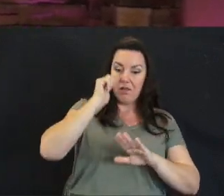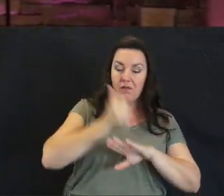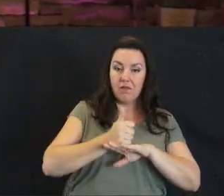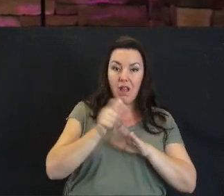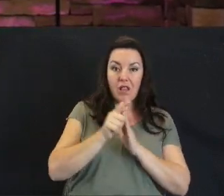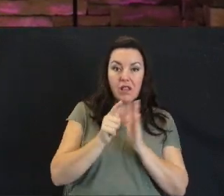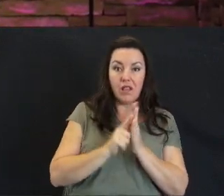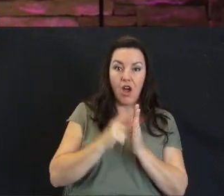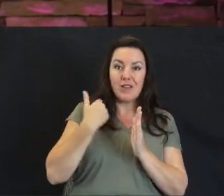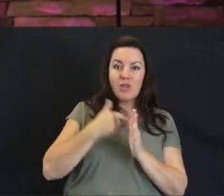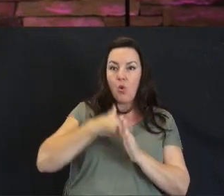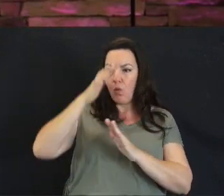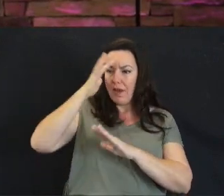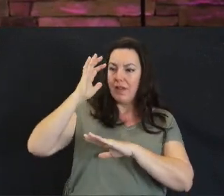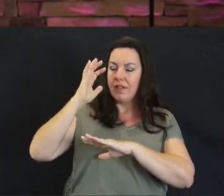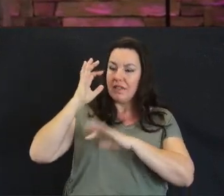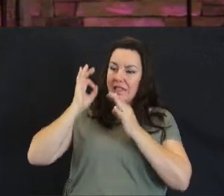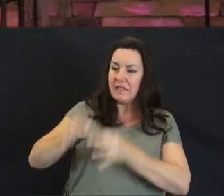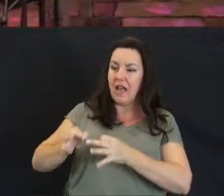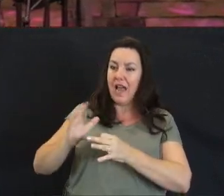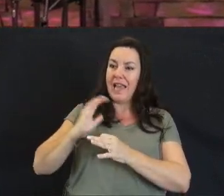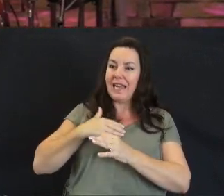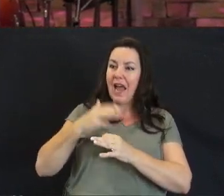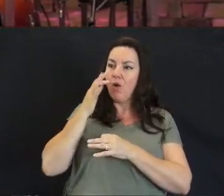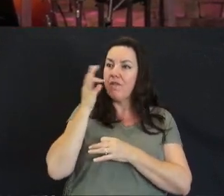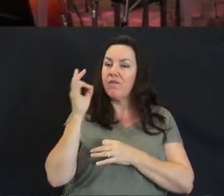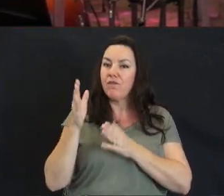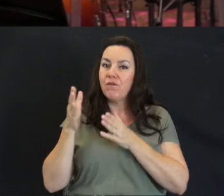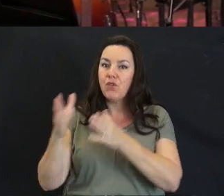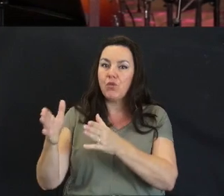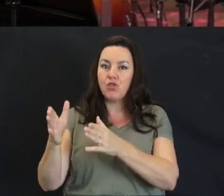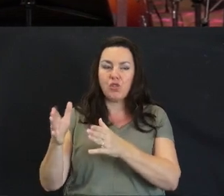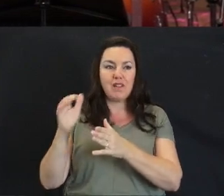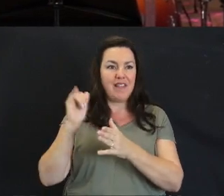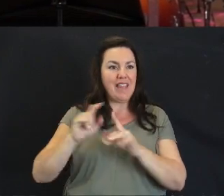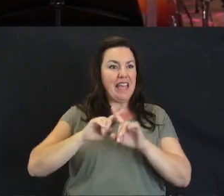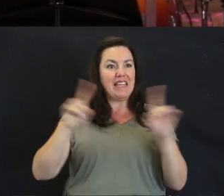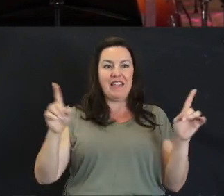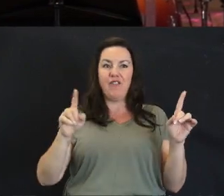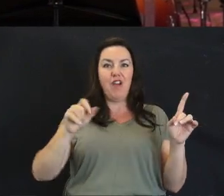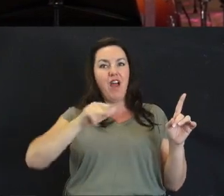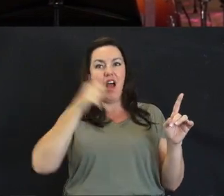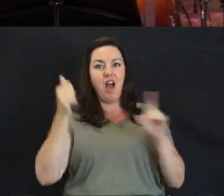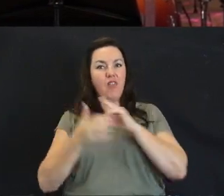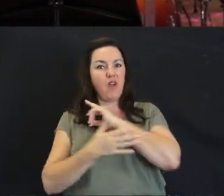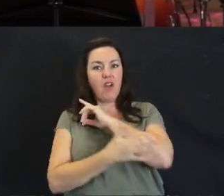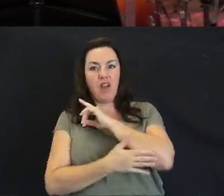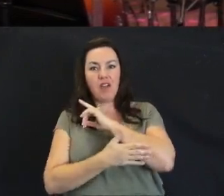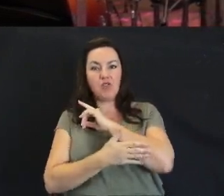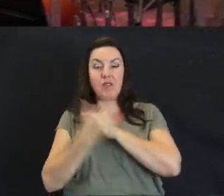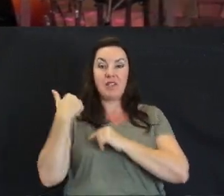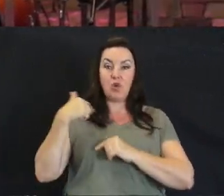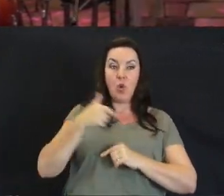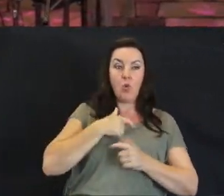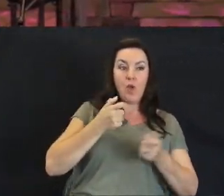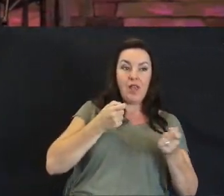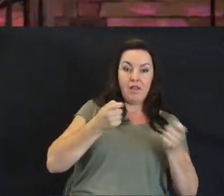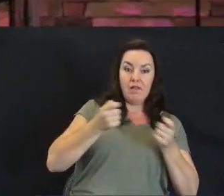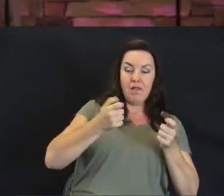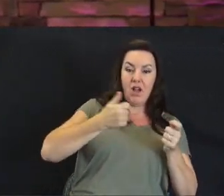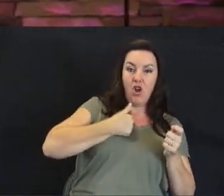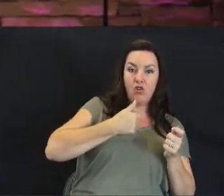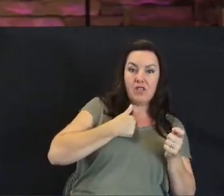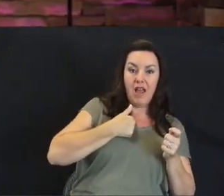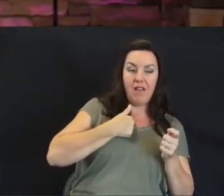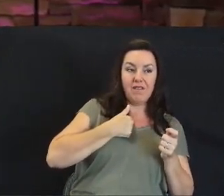decide Our own destiny That's what sets The United States Apart from so many other nations We are a self-governing nation And so the founding